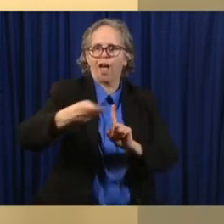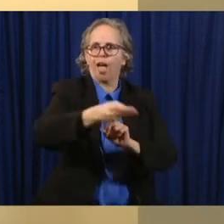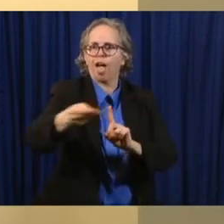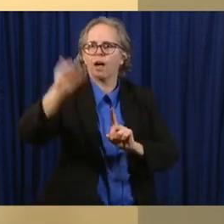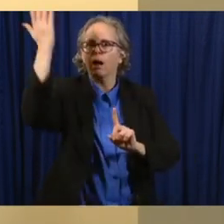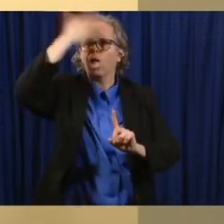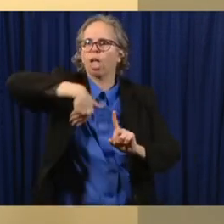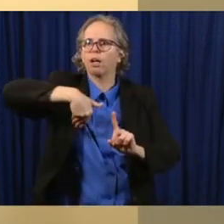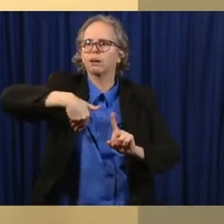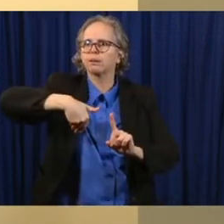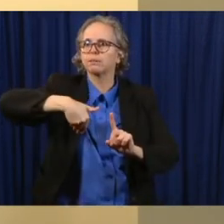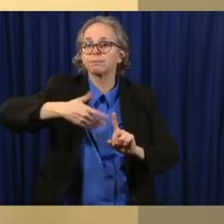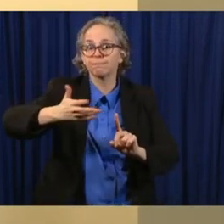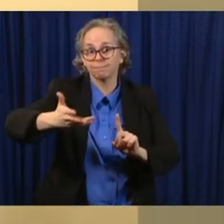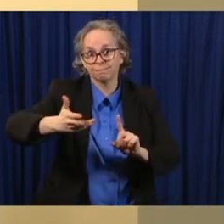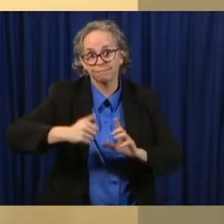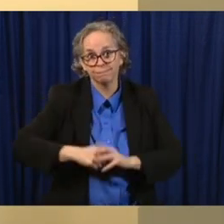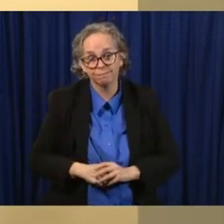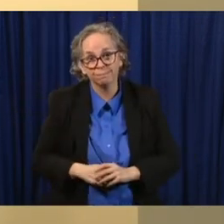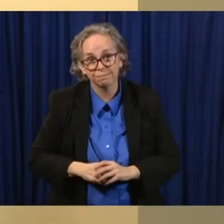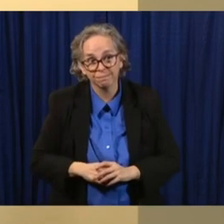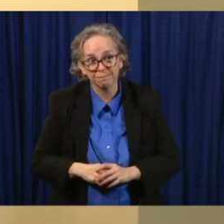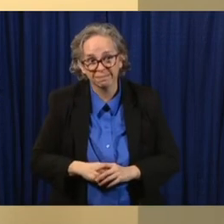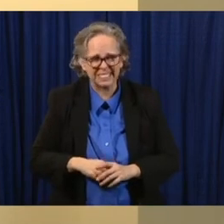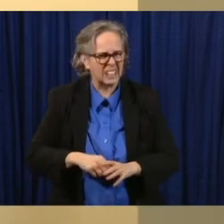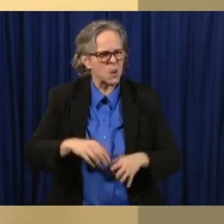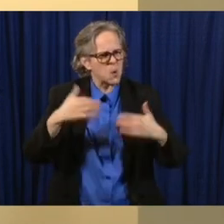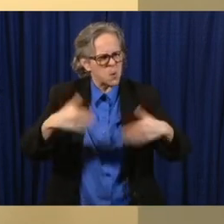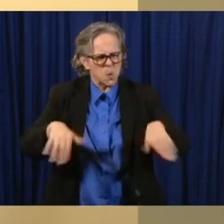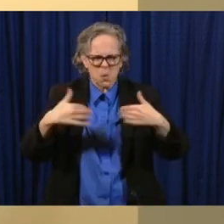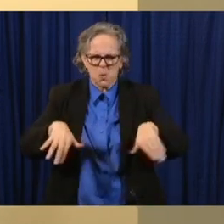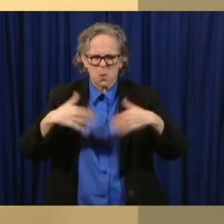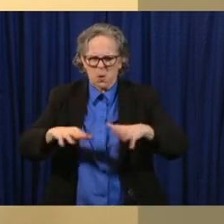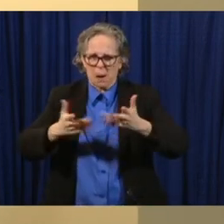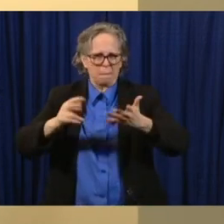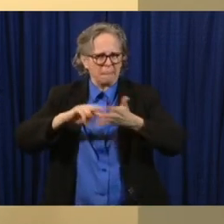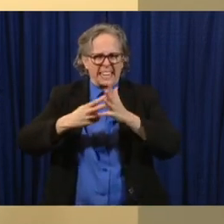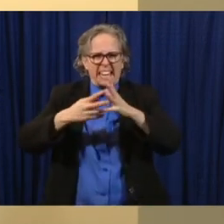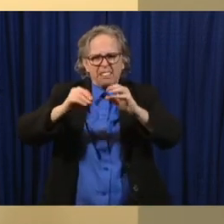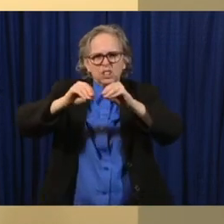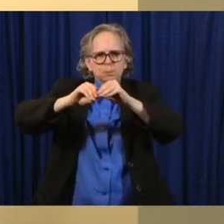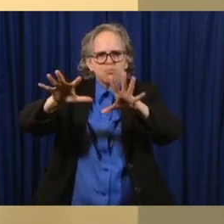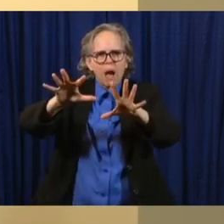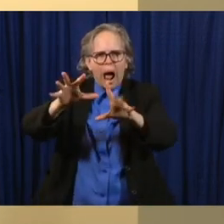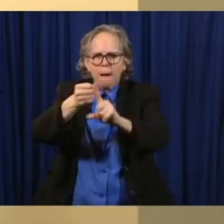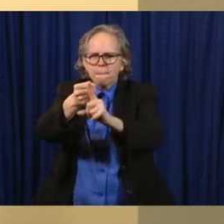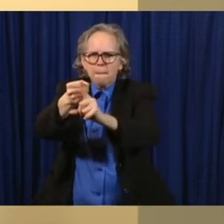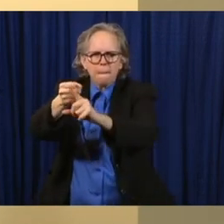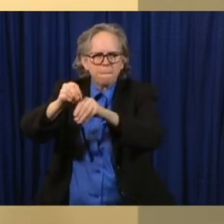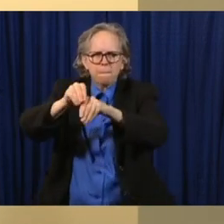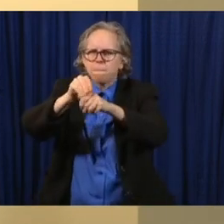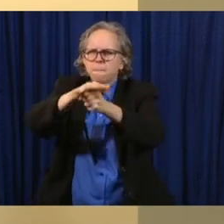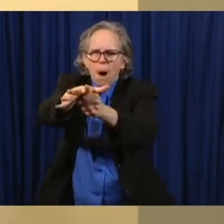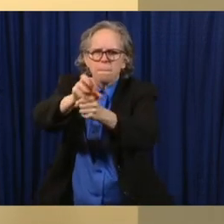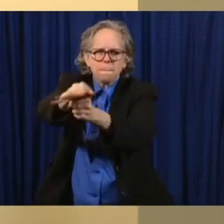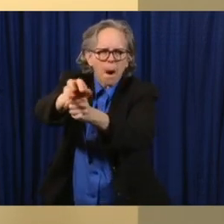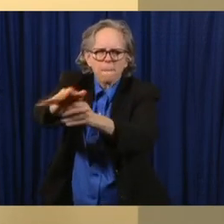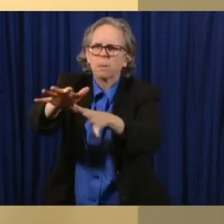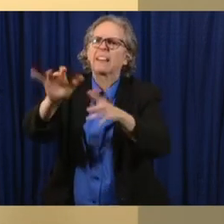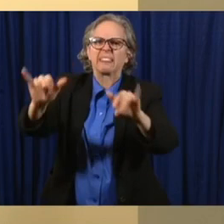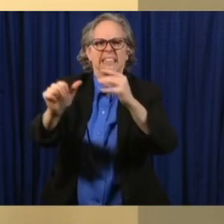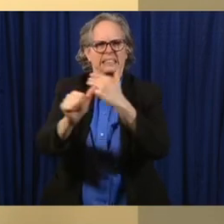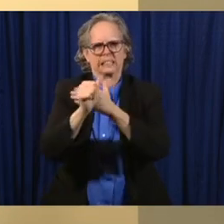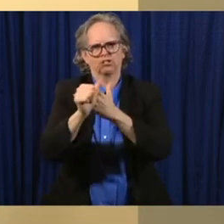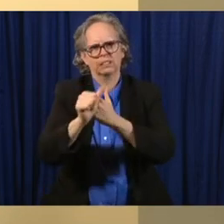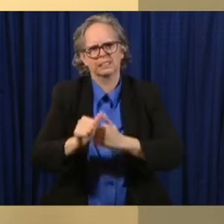game of this virus. The threat of it is that spread. All of this is about how much we're spreading and putting others at risk, maybe